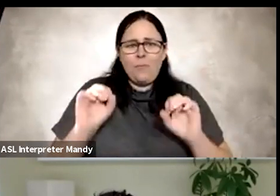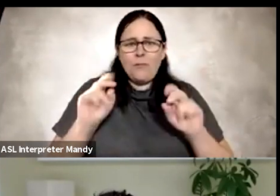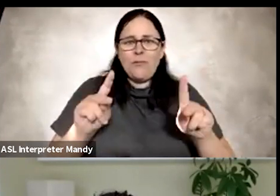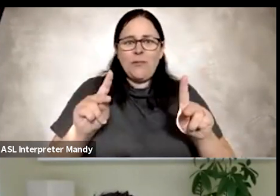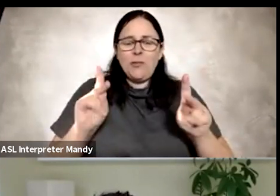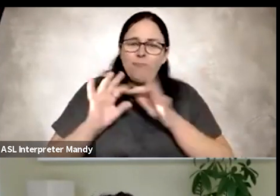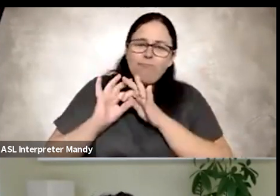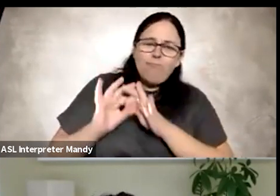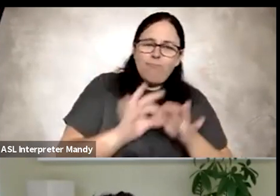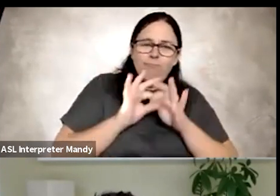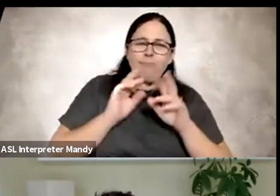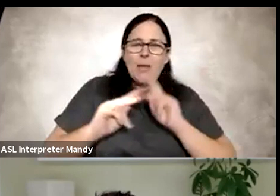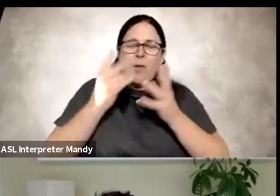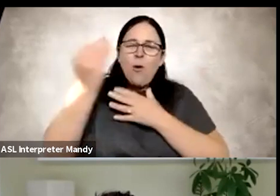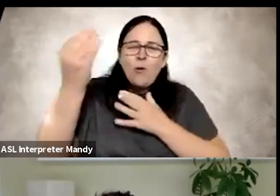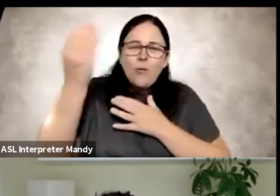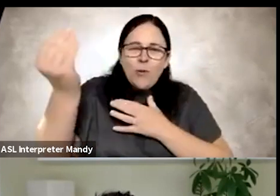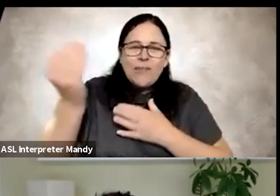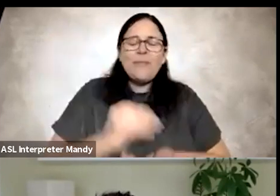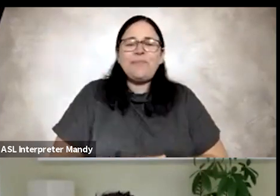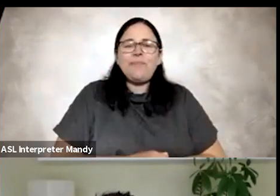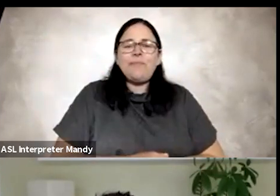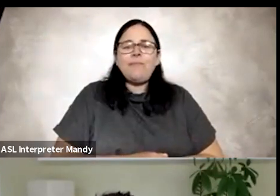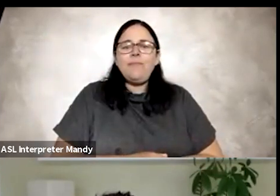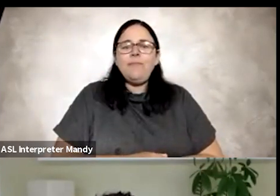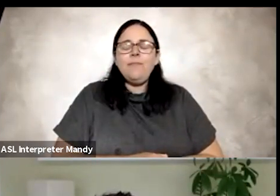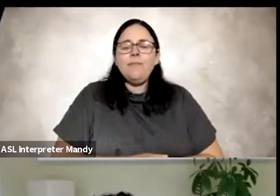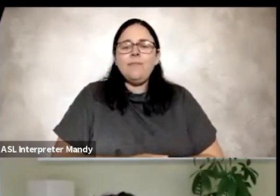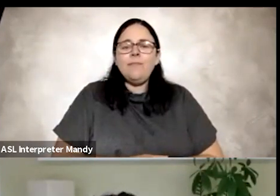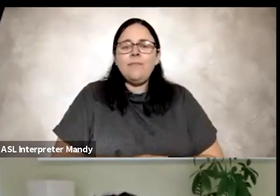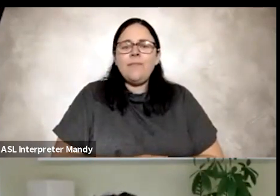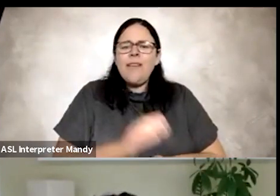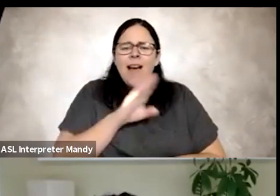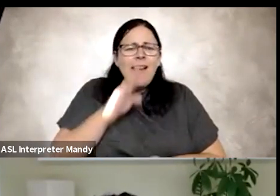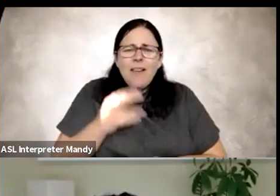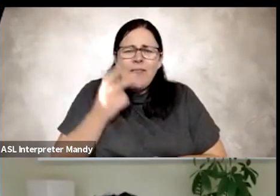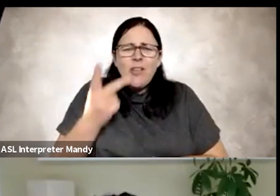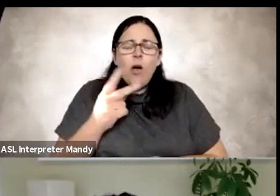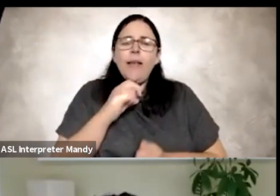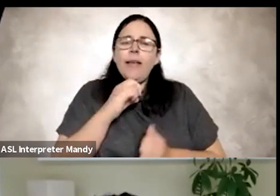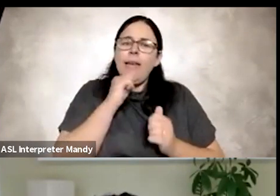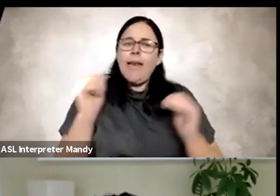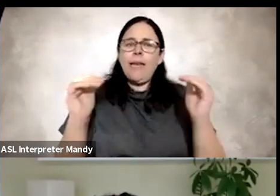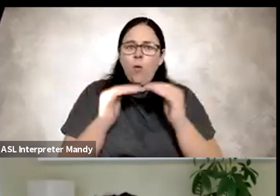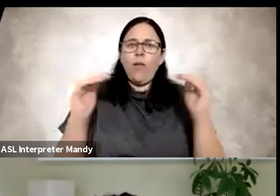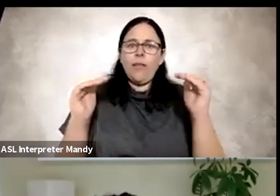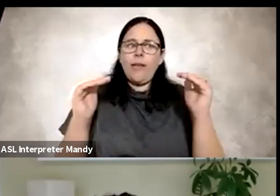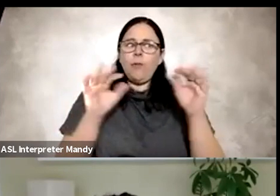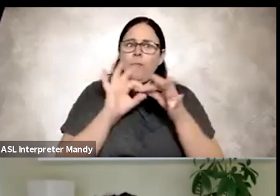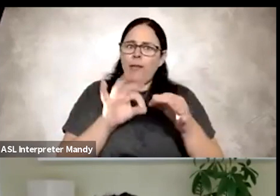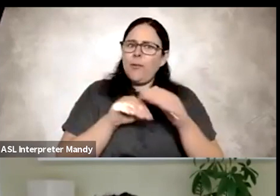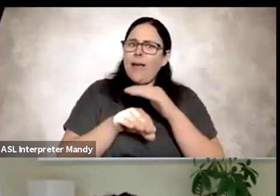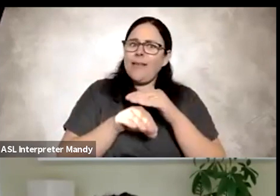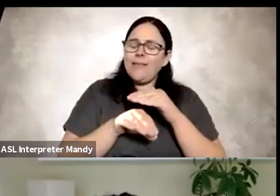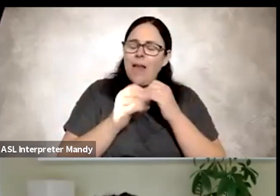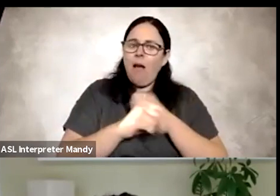connect people with outdoor spaces. And I never saw the inherent inequality with access there, but I do